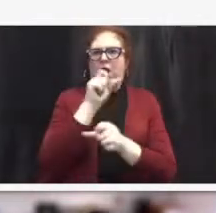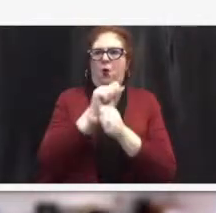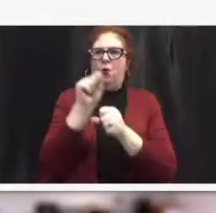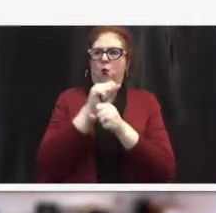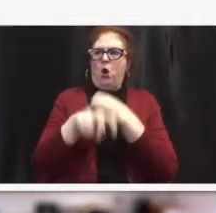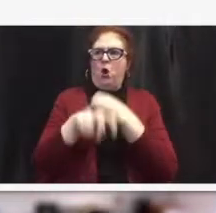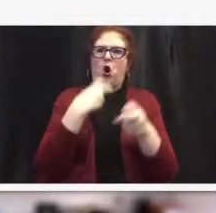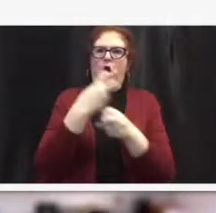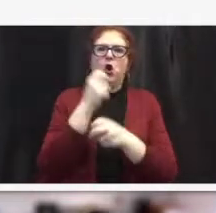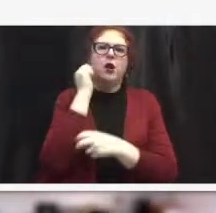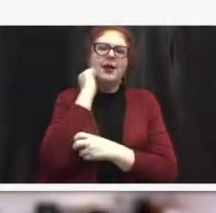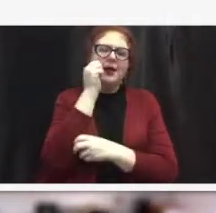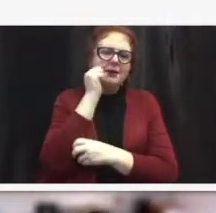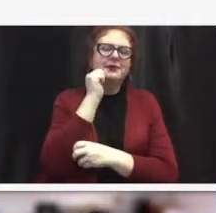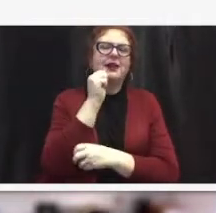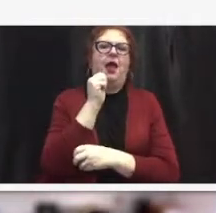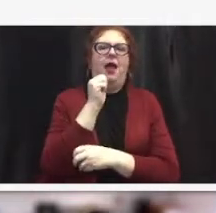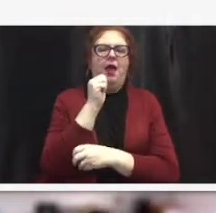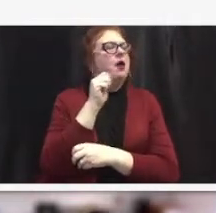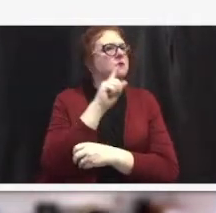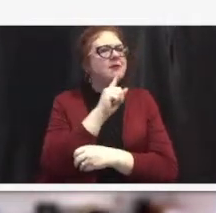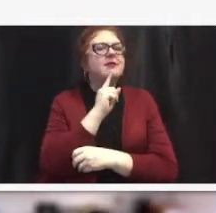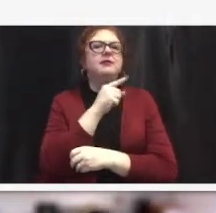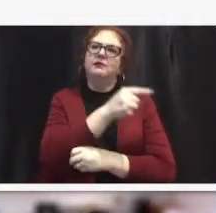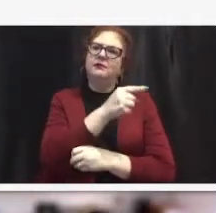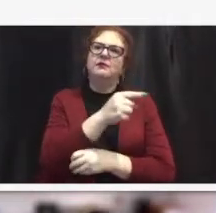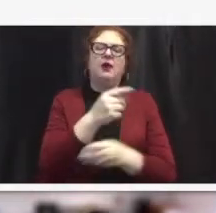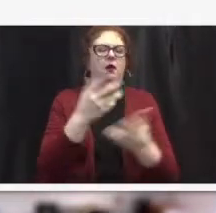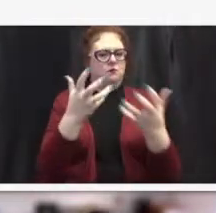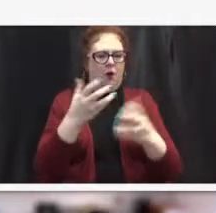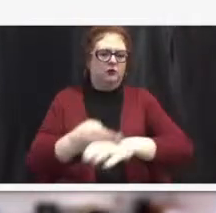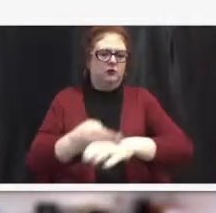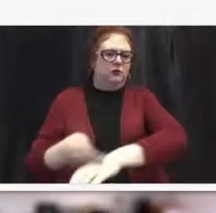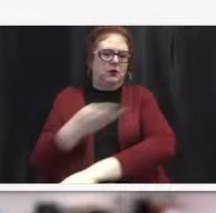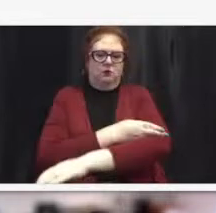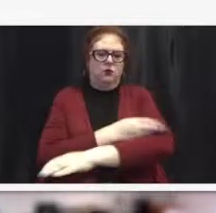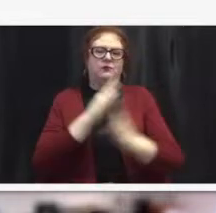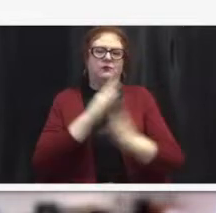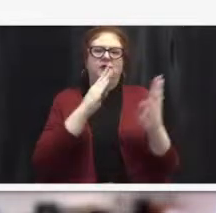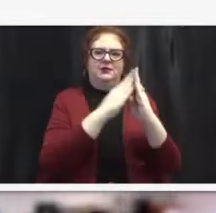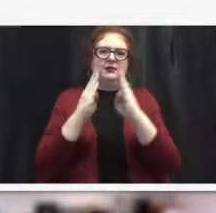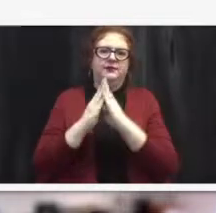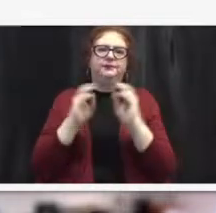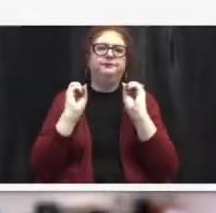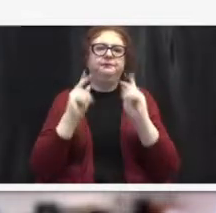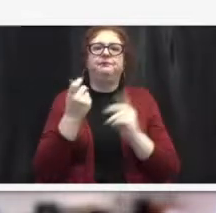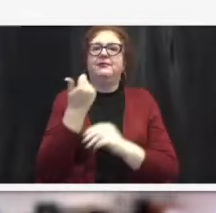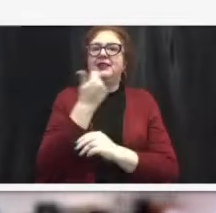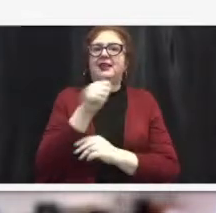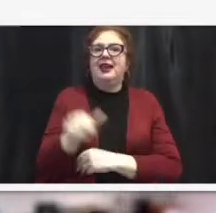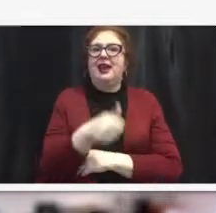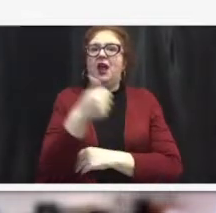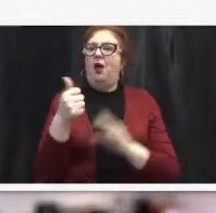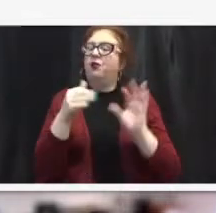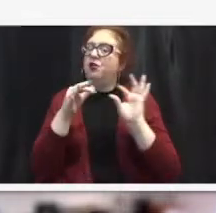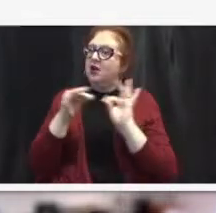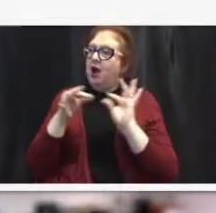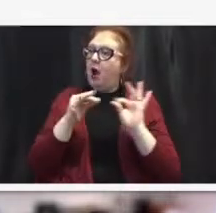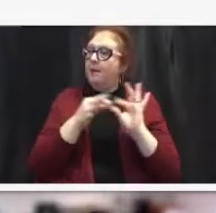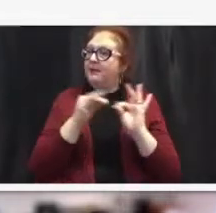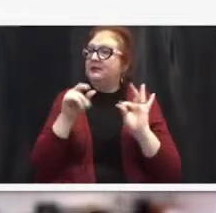and diligently for the improvement and the betterment of the city. So with that being said, do we have any other comments that need to be